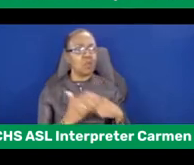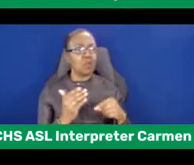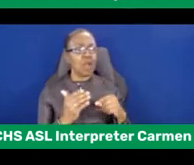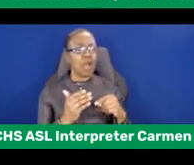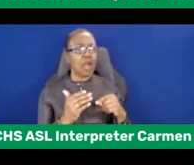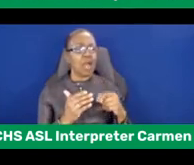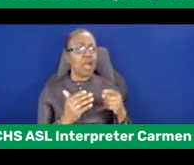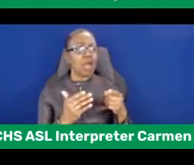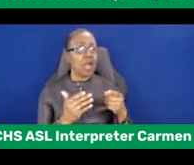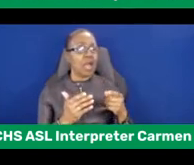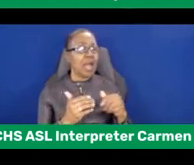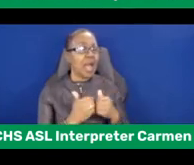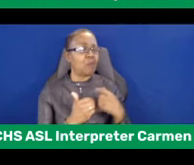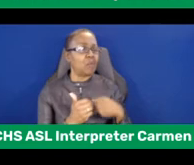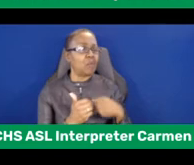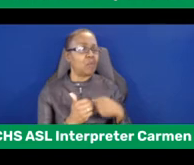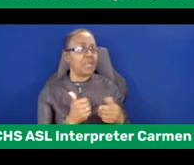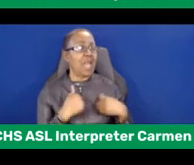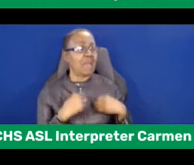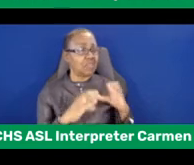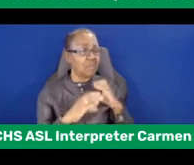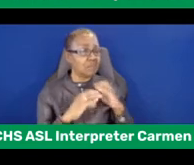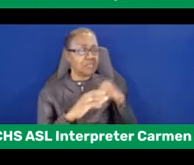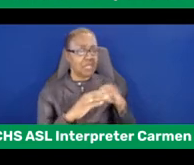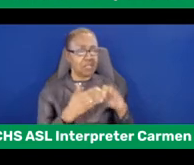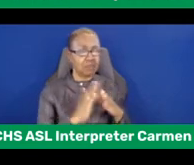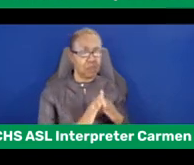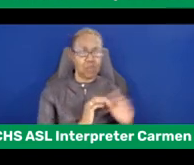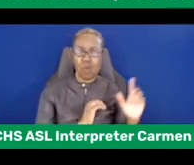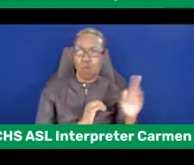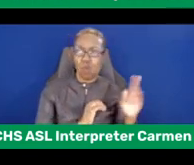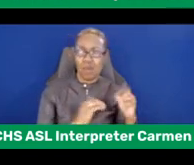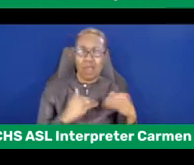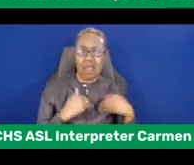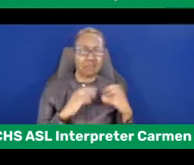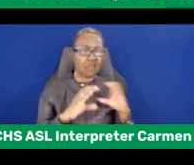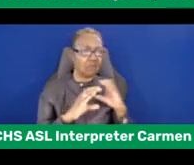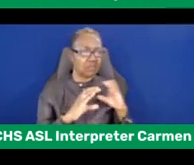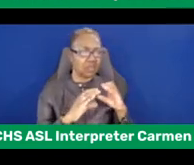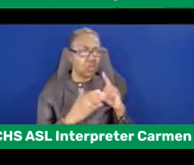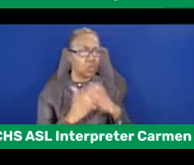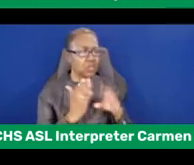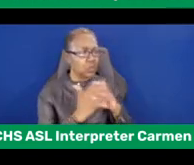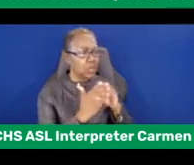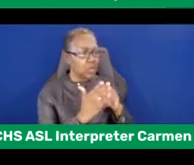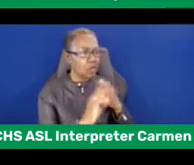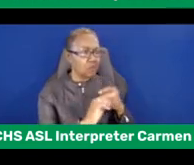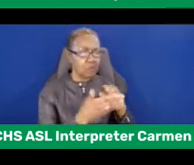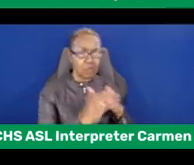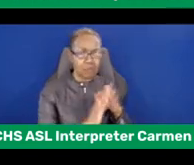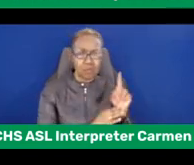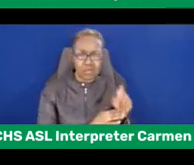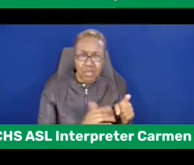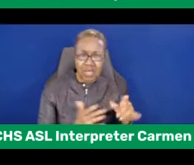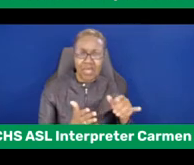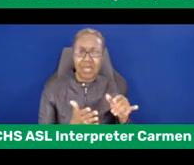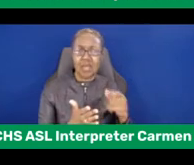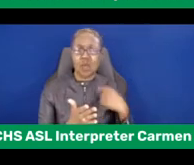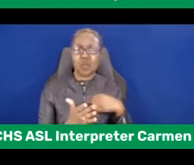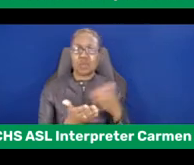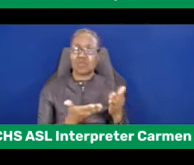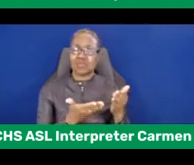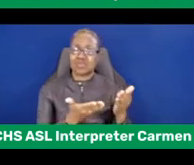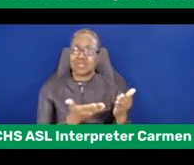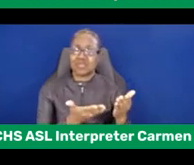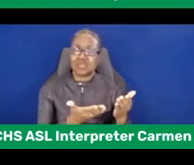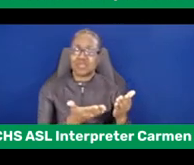community? How were we having these conversations? Where were we having them? What were we learning? And I think, you know, we presented a